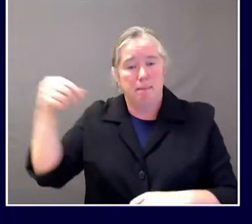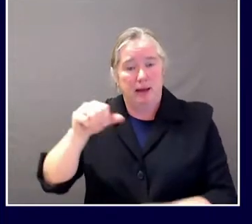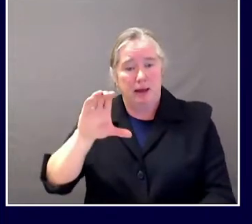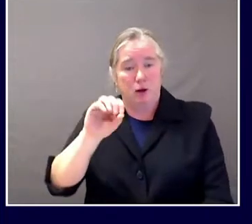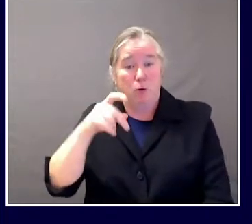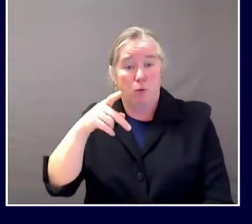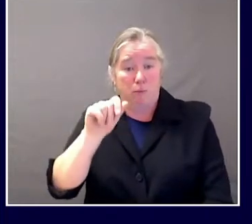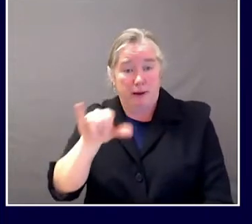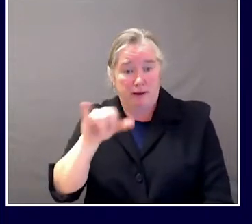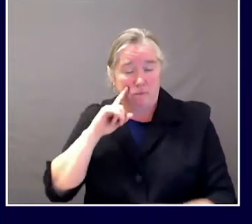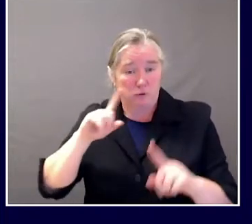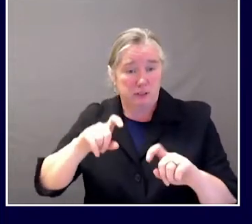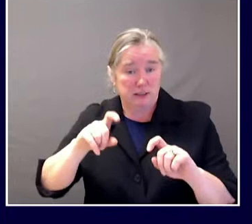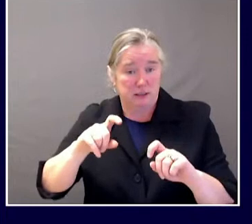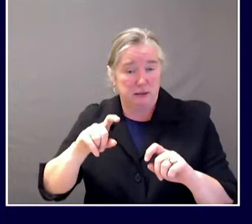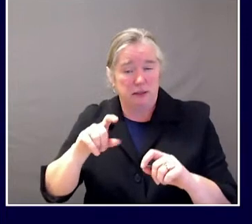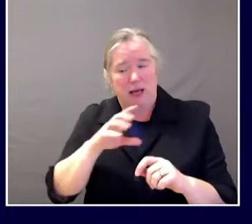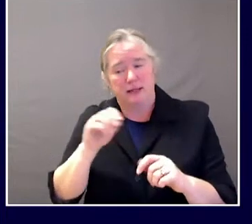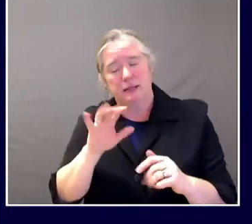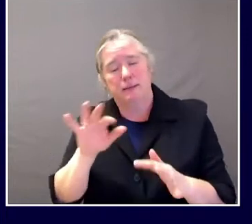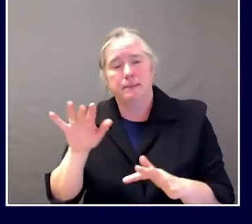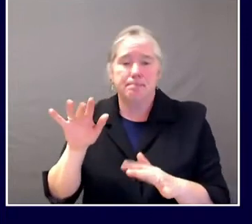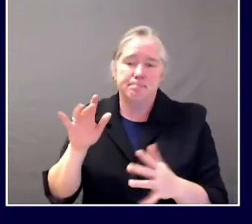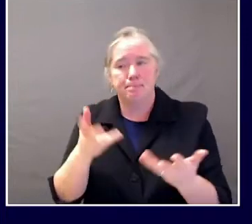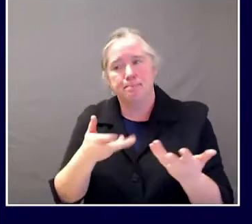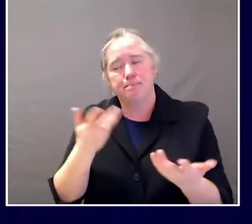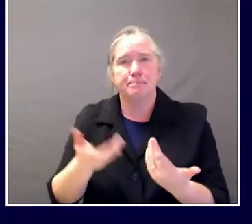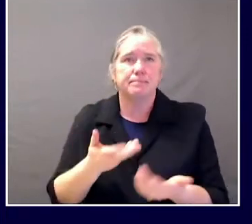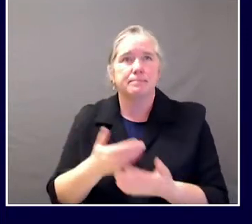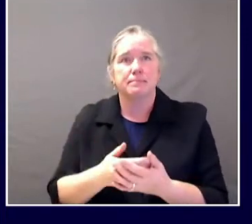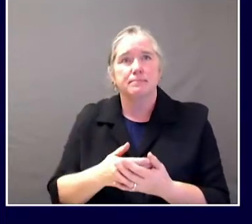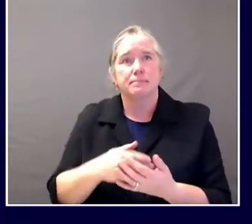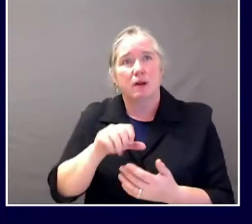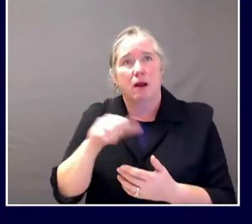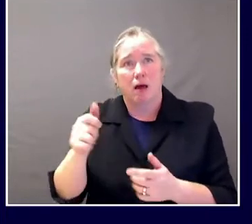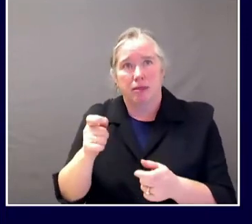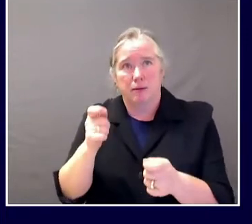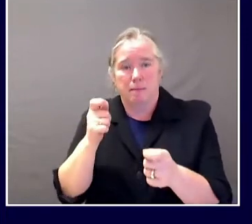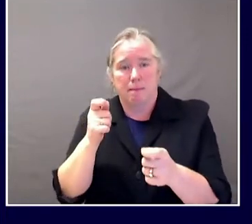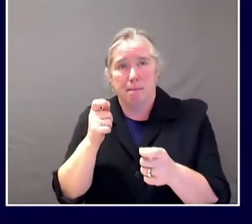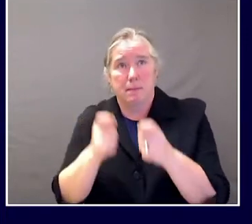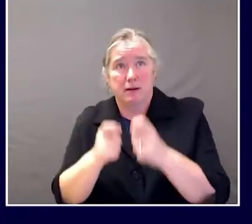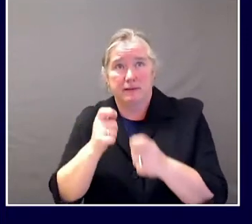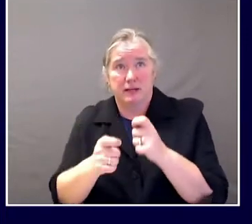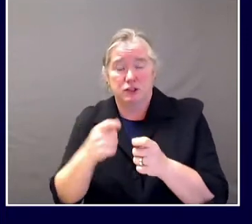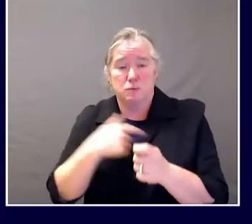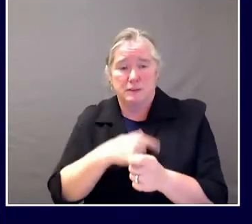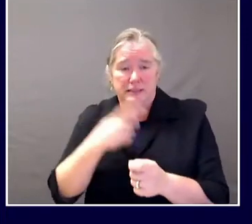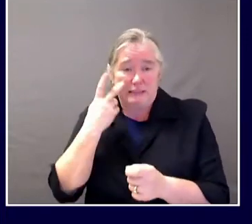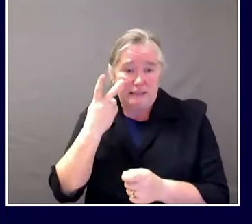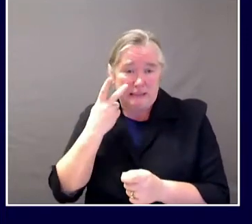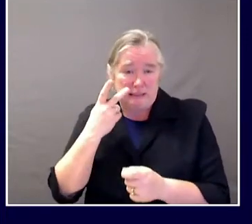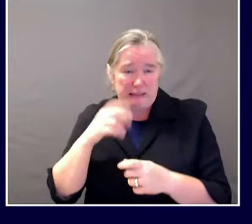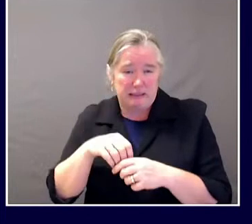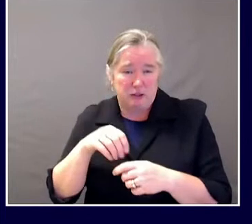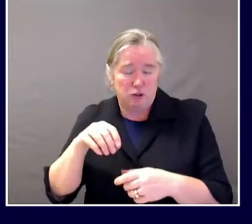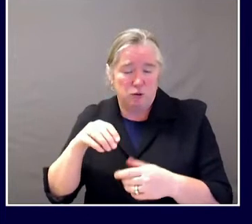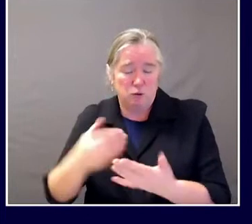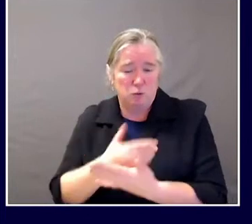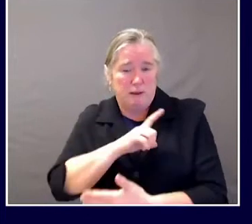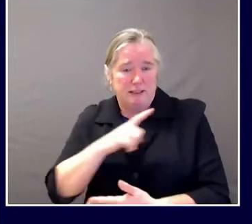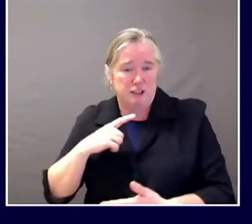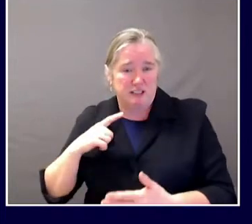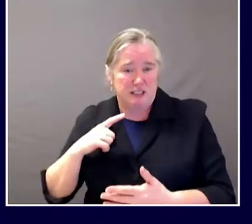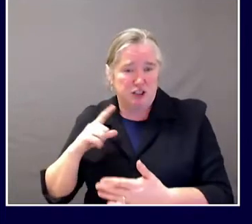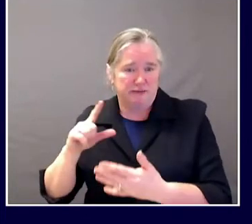and some of the other modifications we're seeing in the new legislative session? I've only